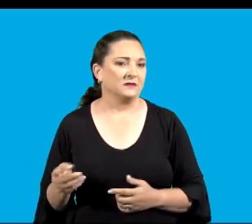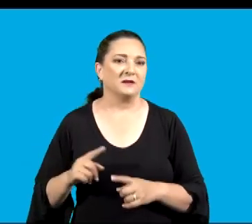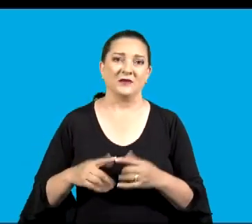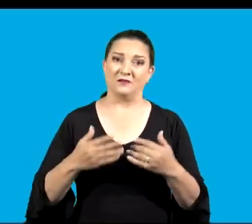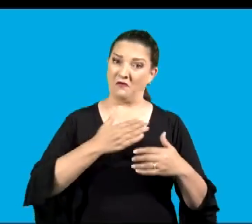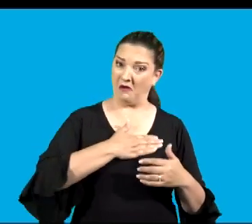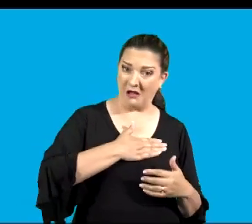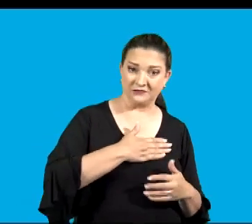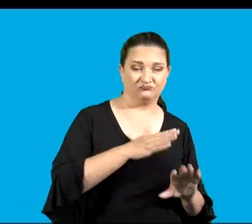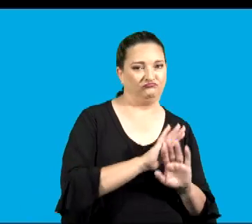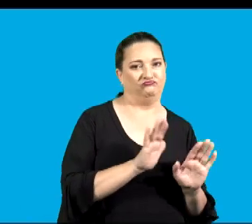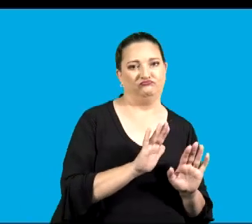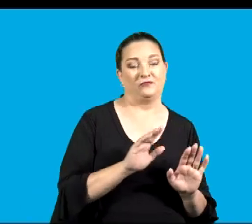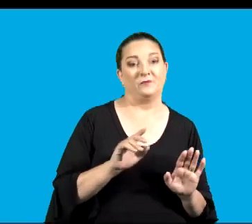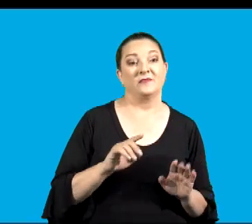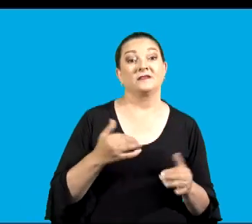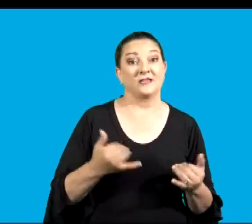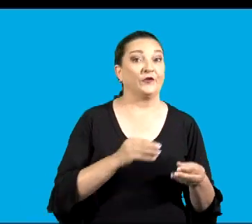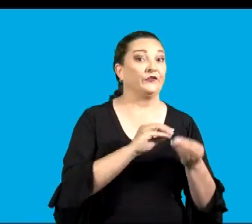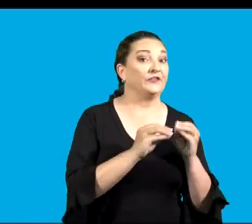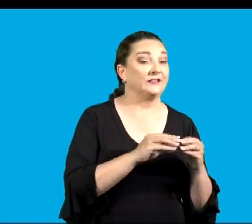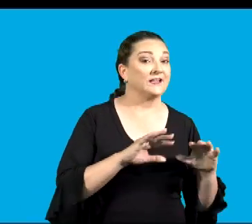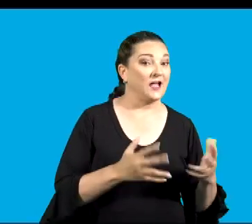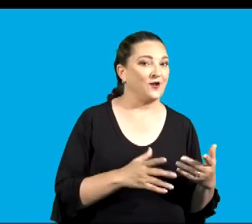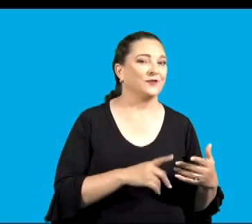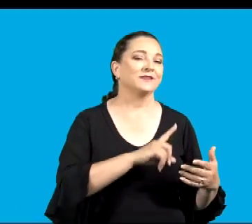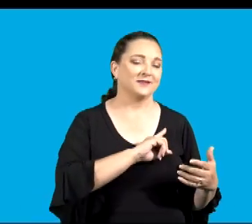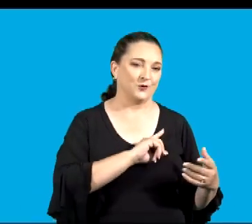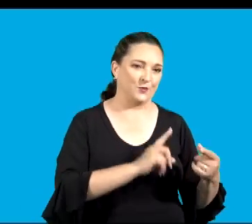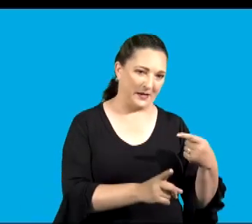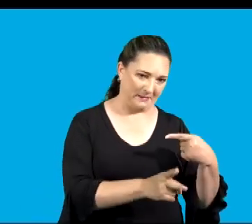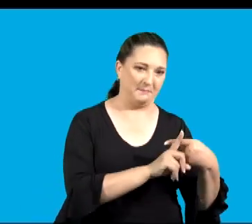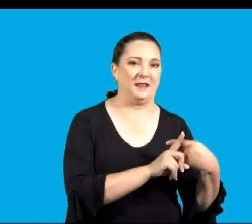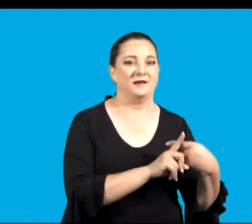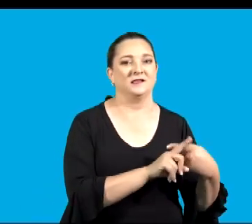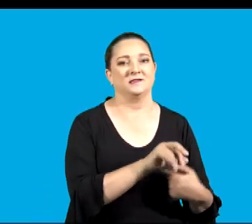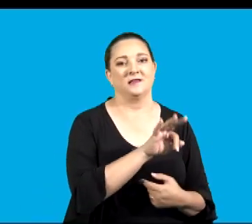not relate to us. So to correct that, we'll say plus